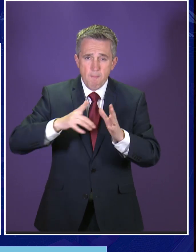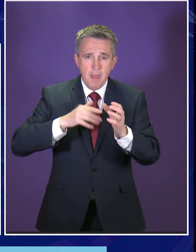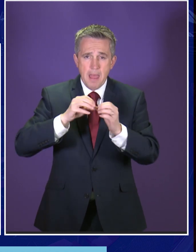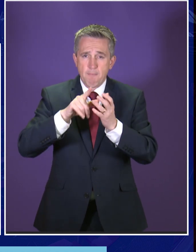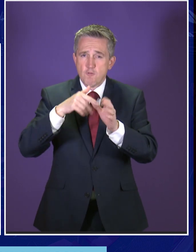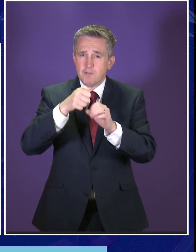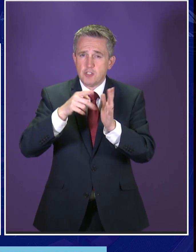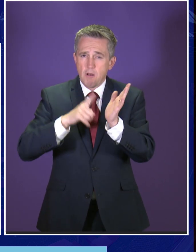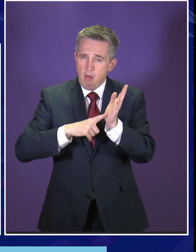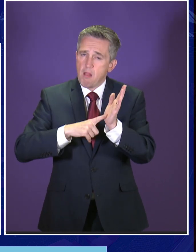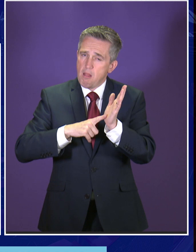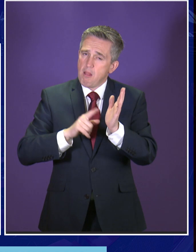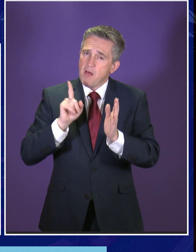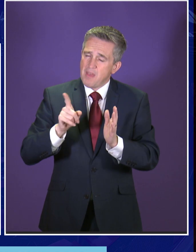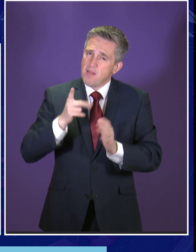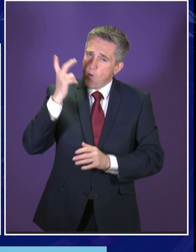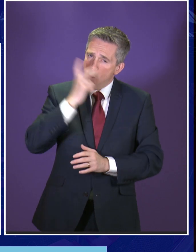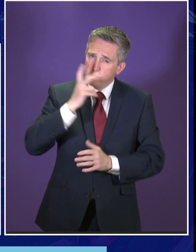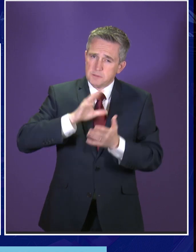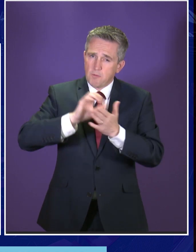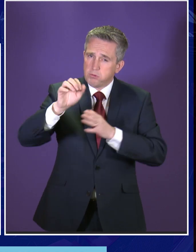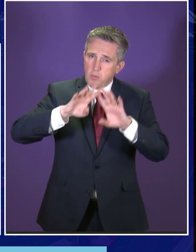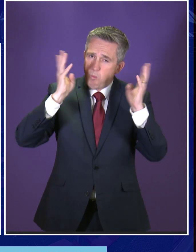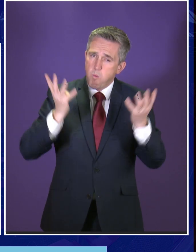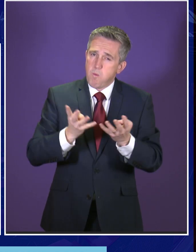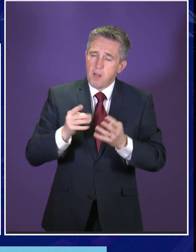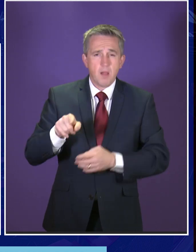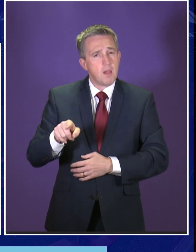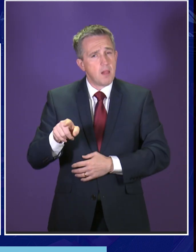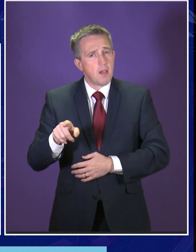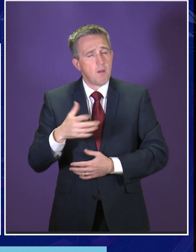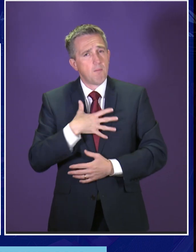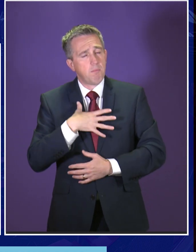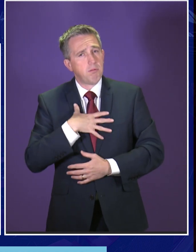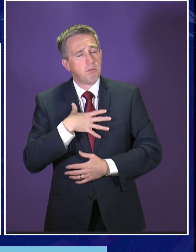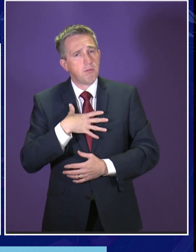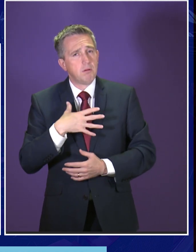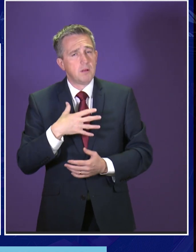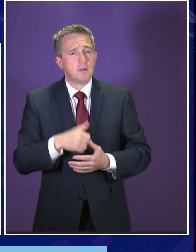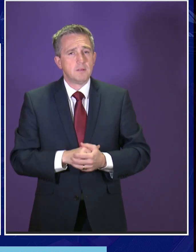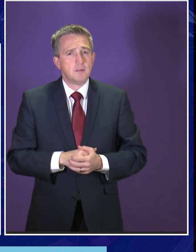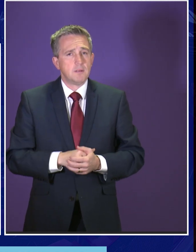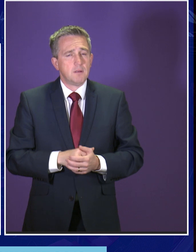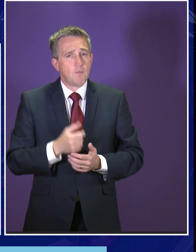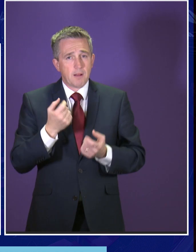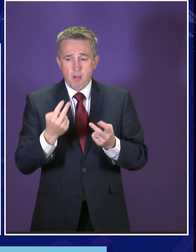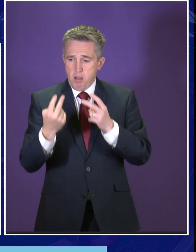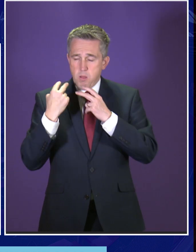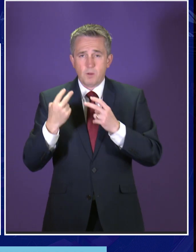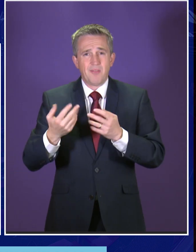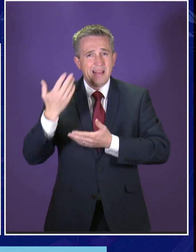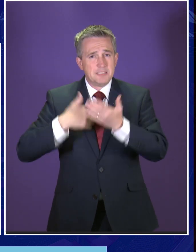considered amongst the oldest continuous living cultures in the world, which is incredibly hard to believe when you think of the recent history